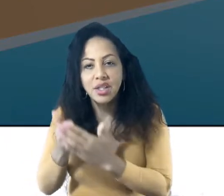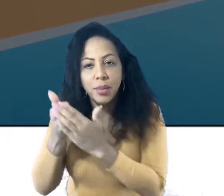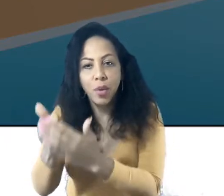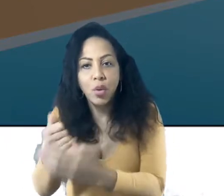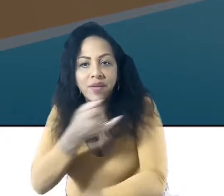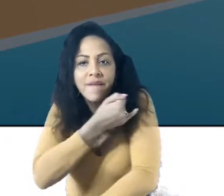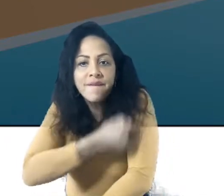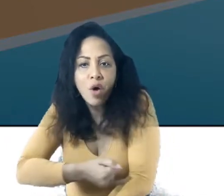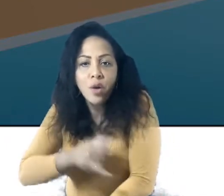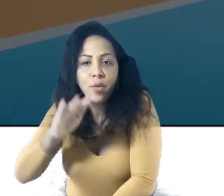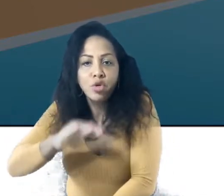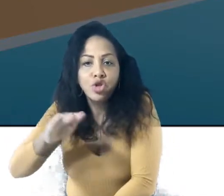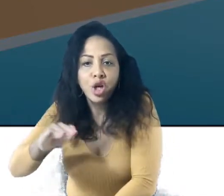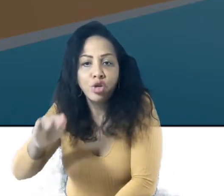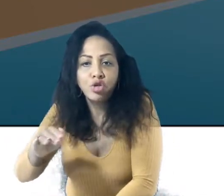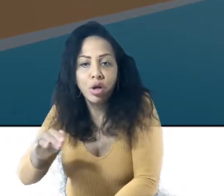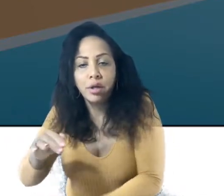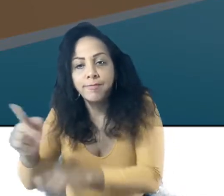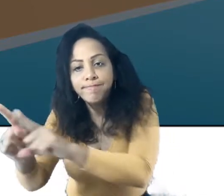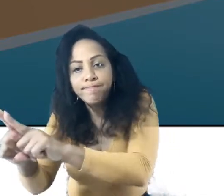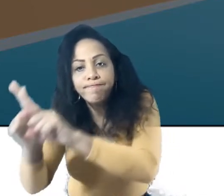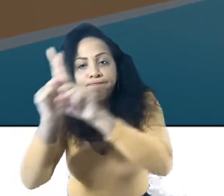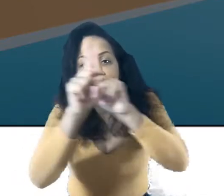people to work with, and I'm